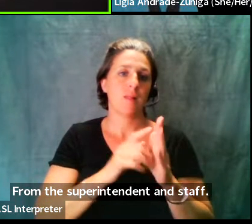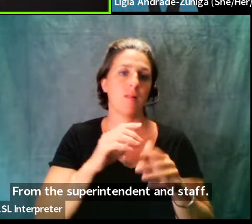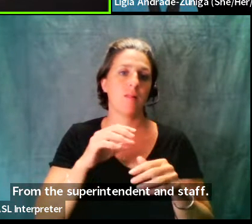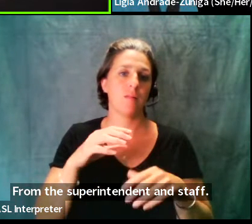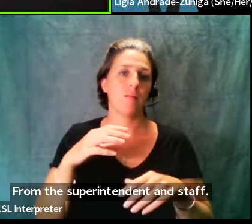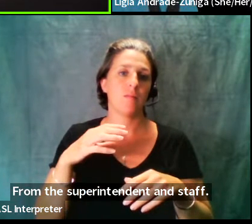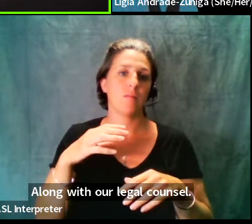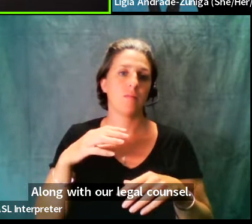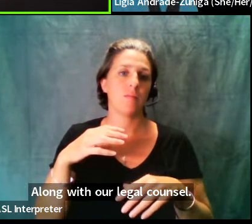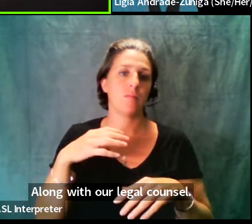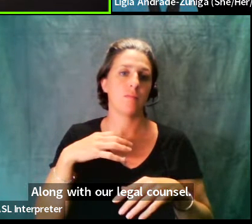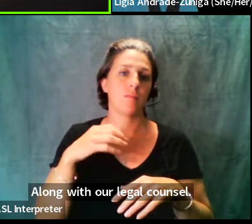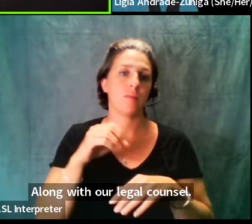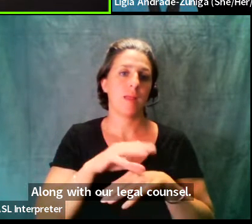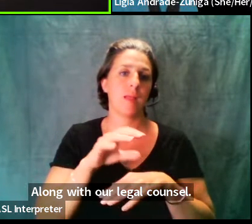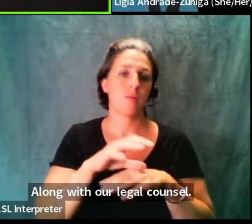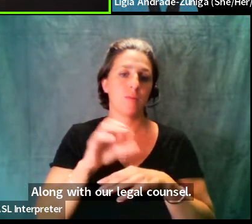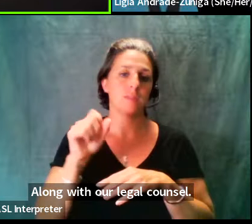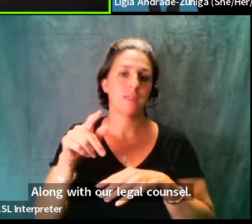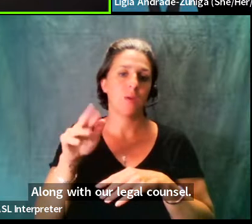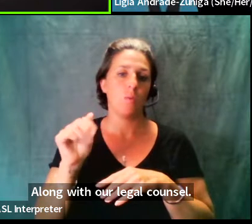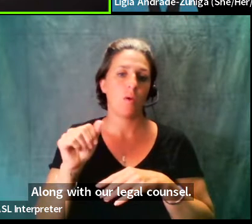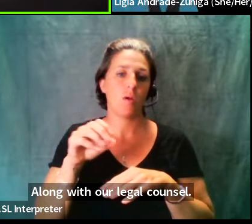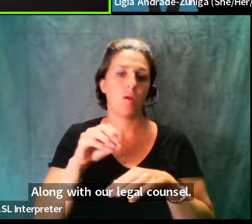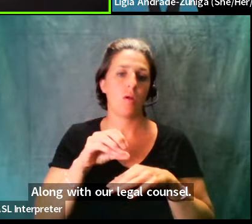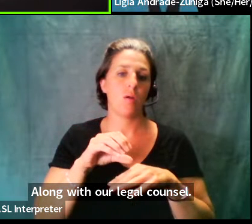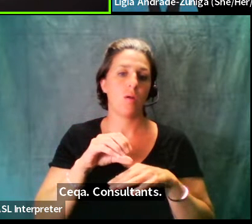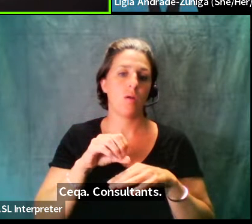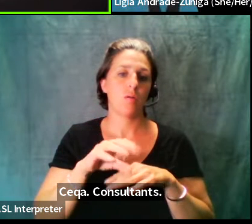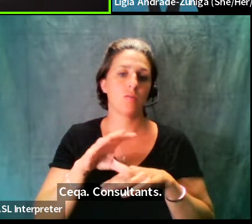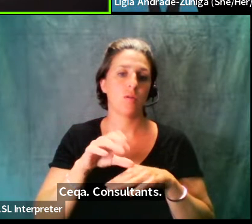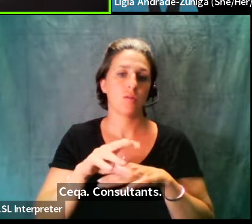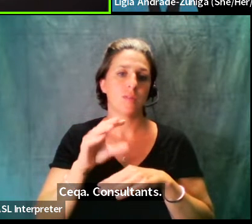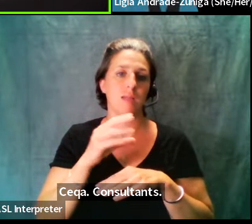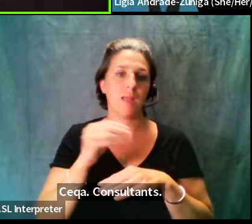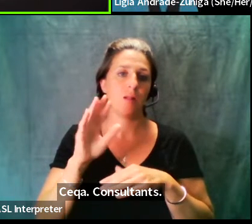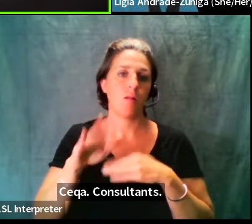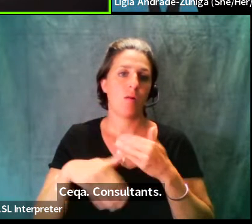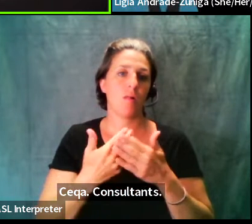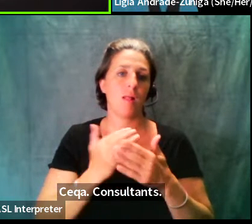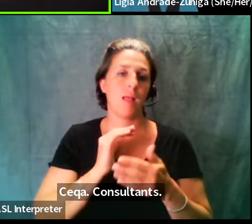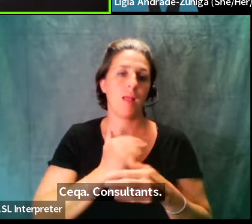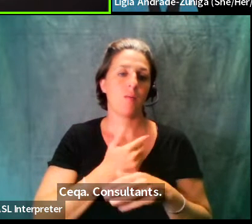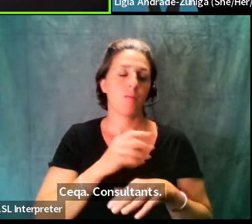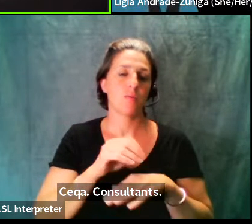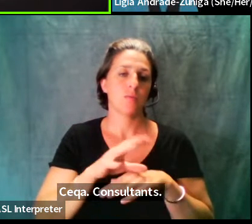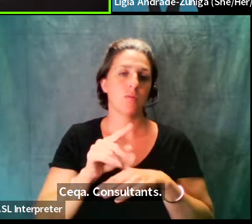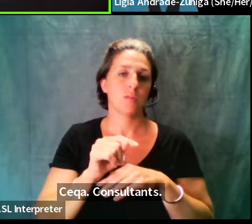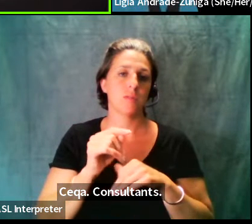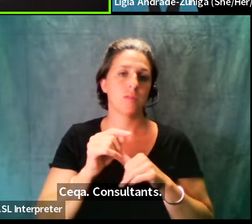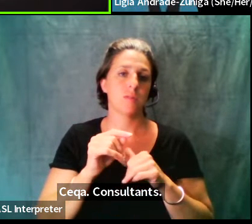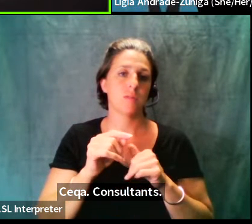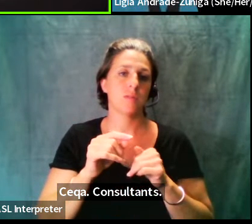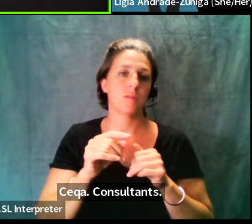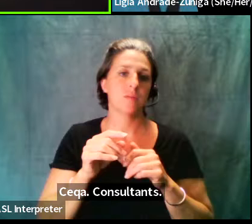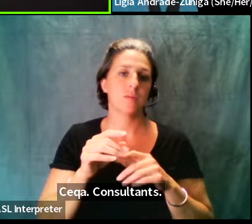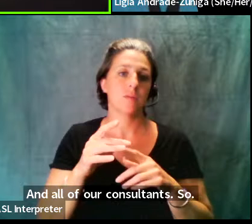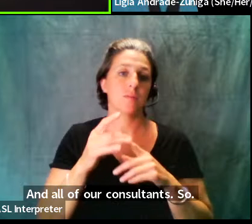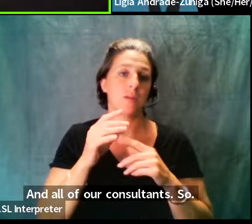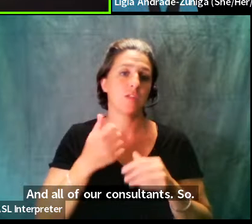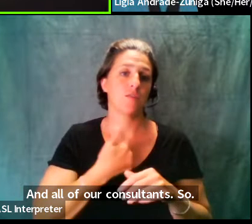CEQA consultants, and all of our consultants. So especially